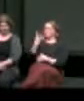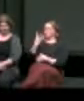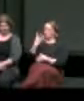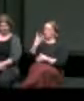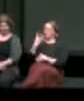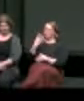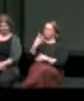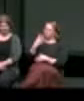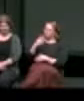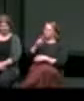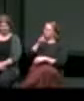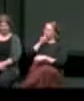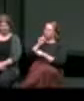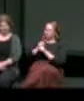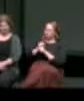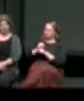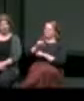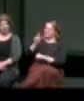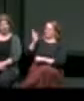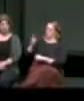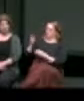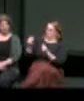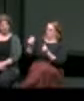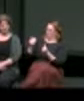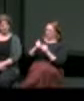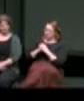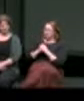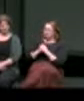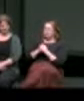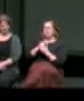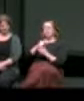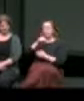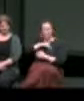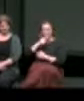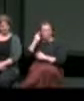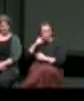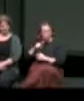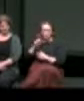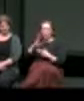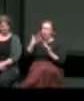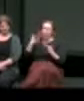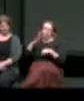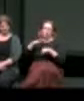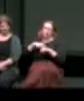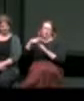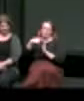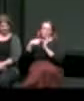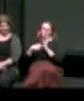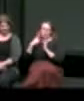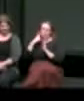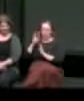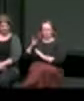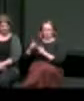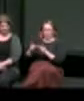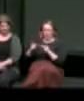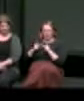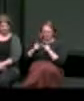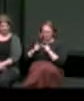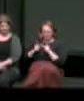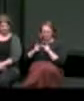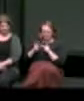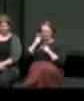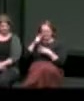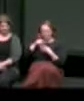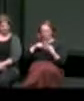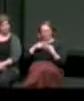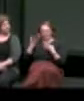to be historic properties. So they were eligible for, or they were already on the National Register of Historic Places. So you see the